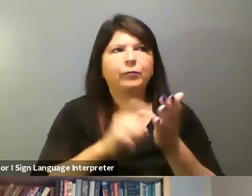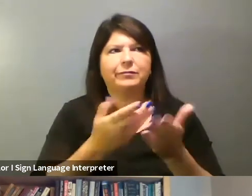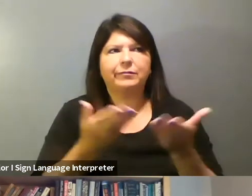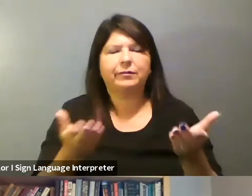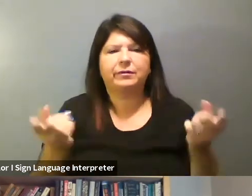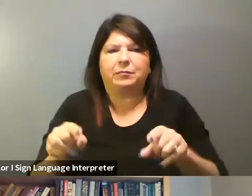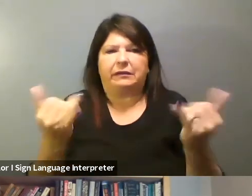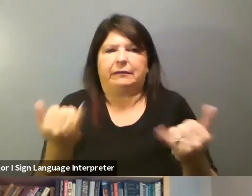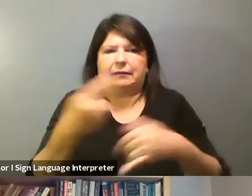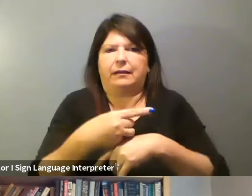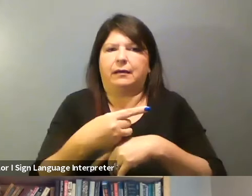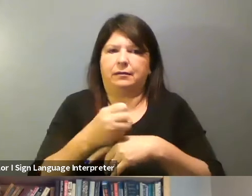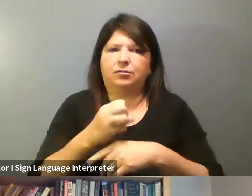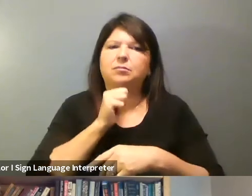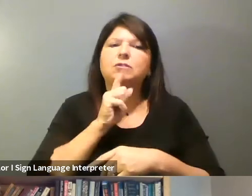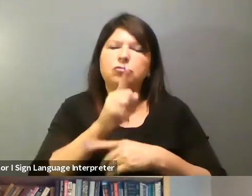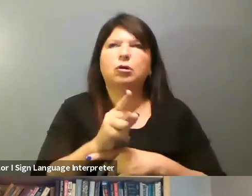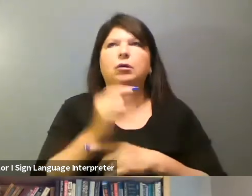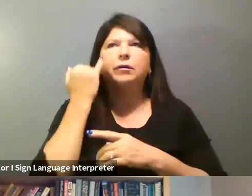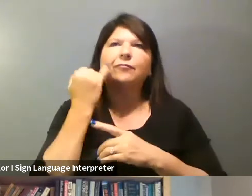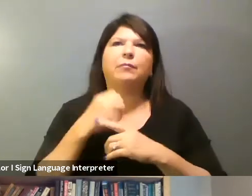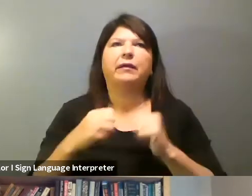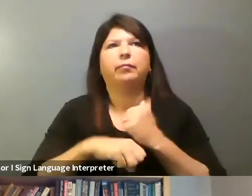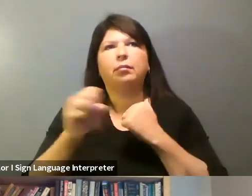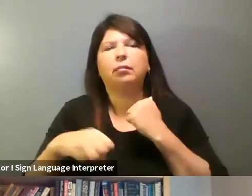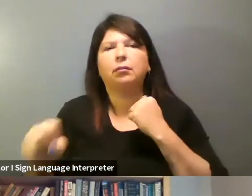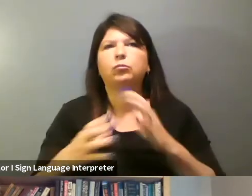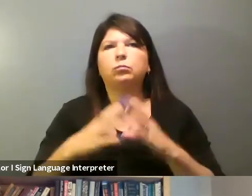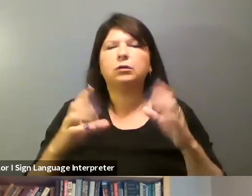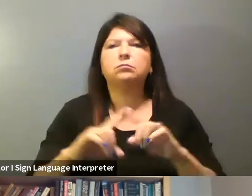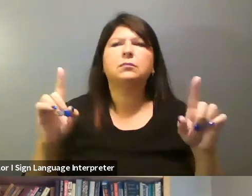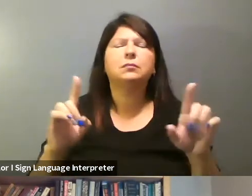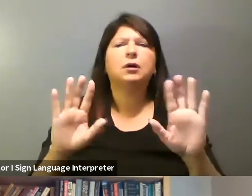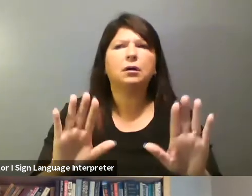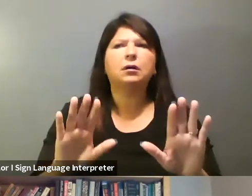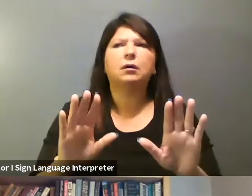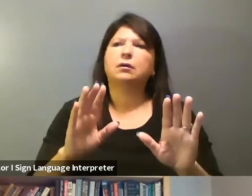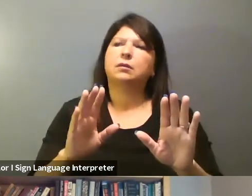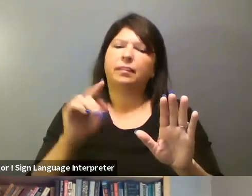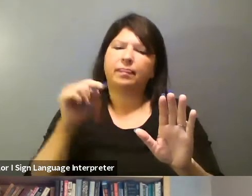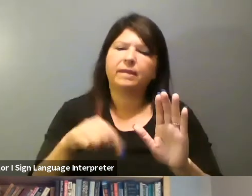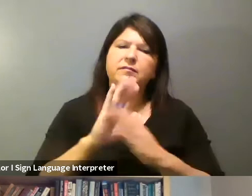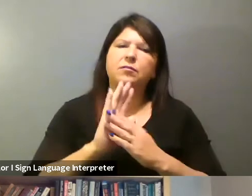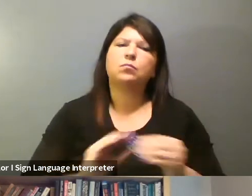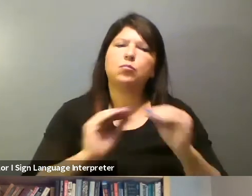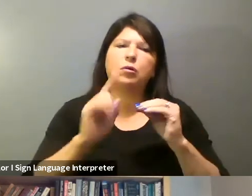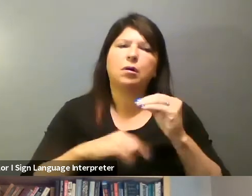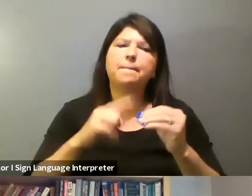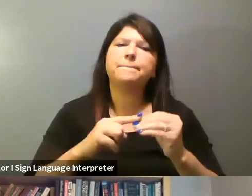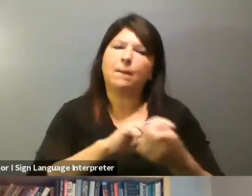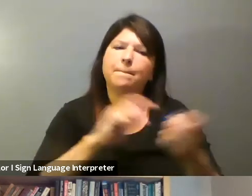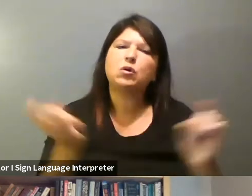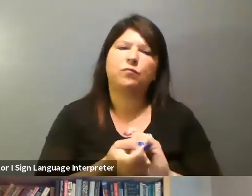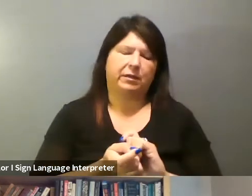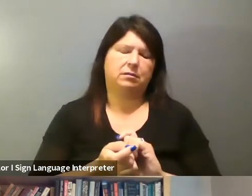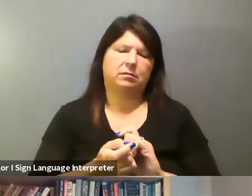I'm not sure if I'm rambling too much, but I think more of like a film about a movement than.